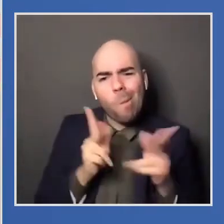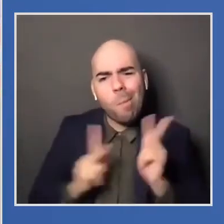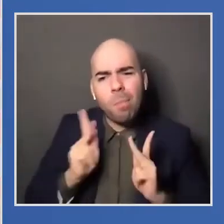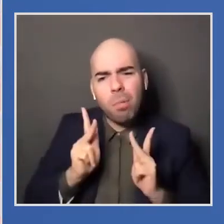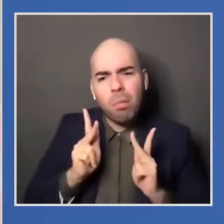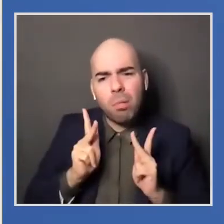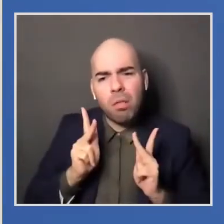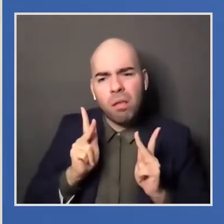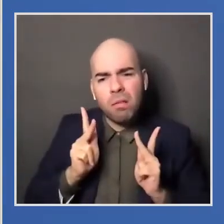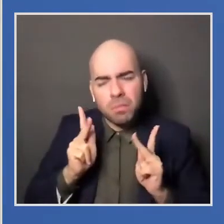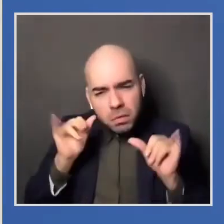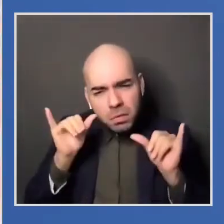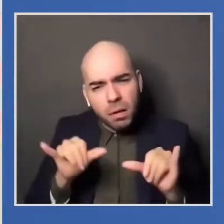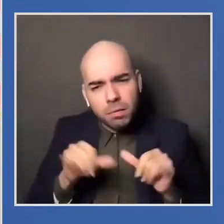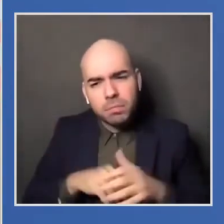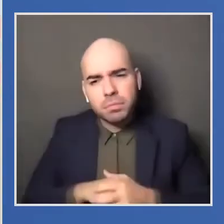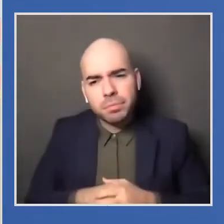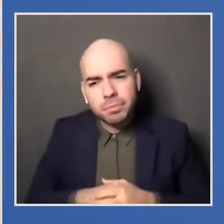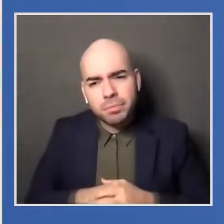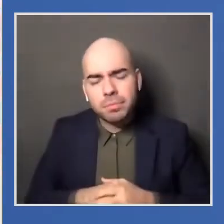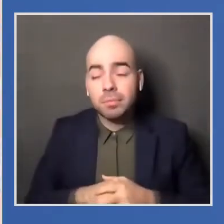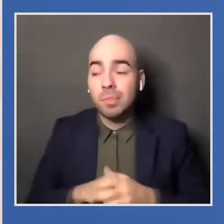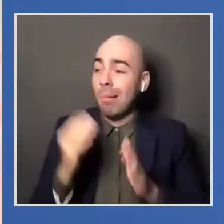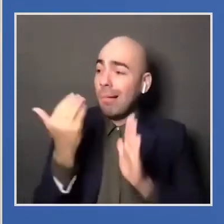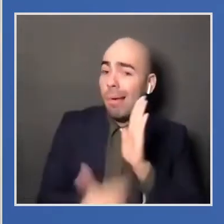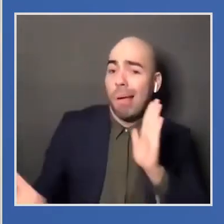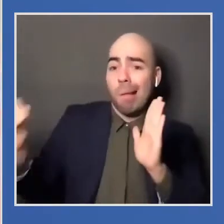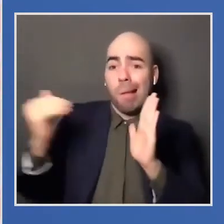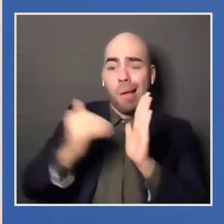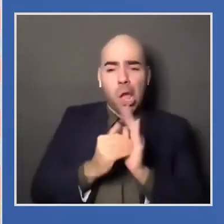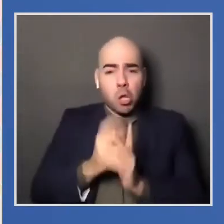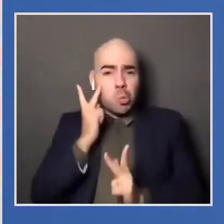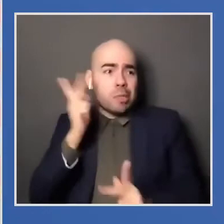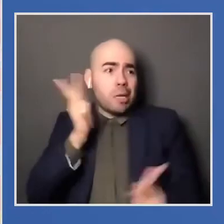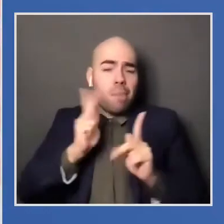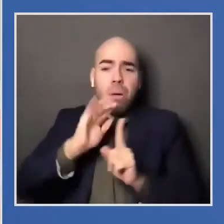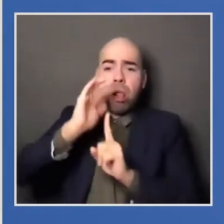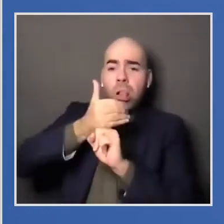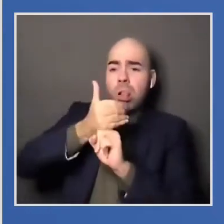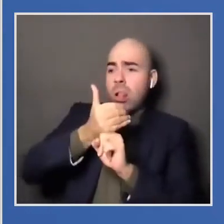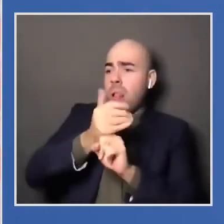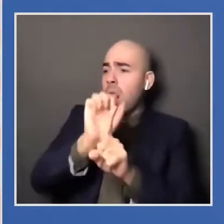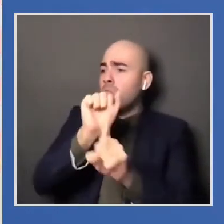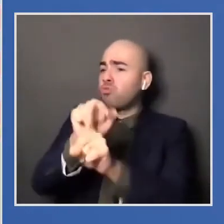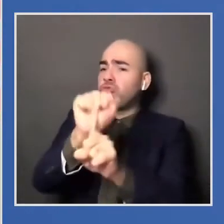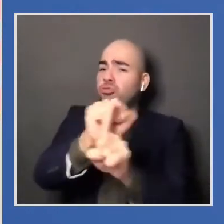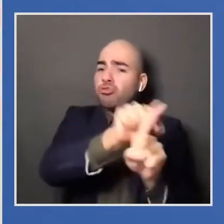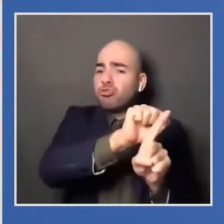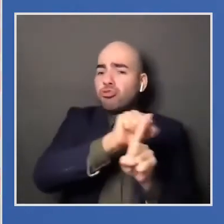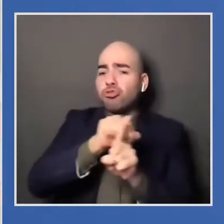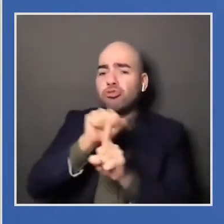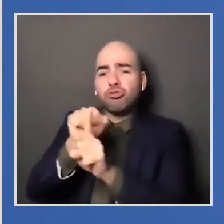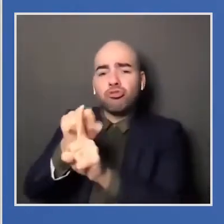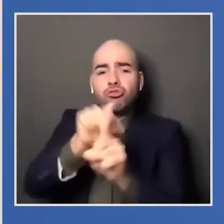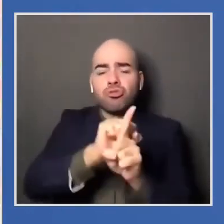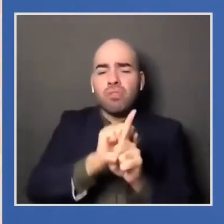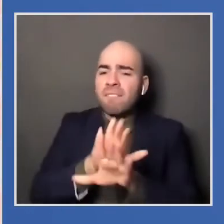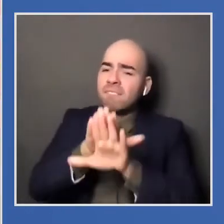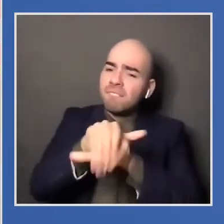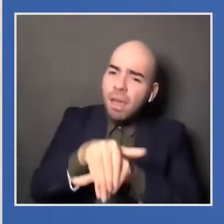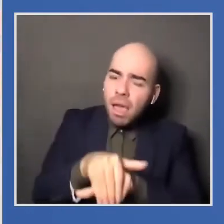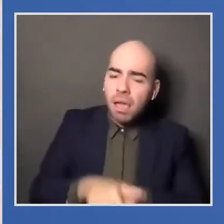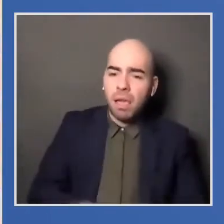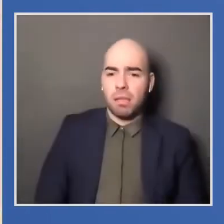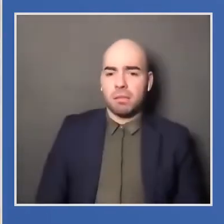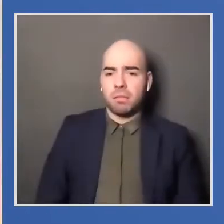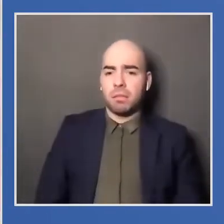Time and again throughout our history, we've seen charlatans, the con men, the phony populists who sought to play on